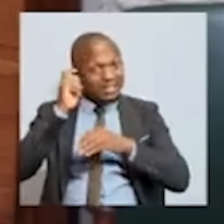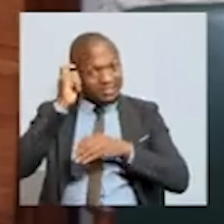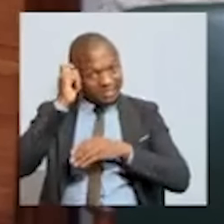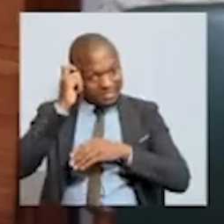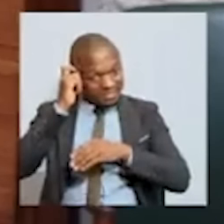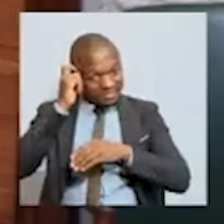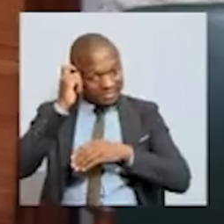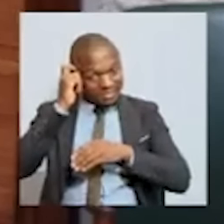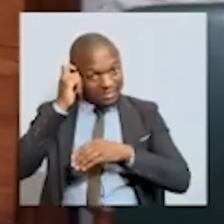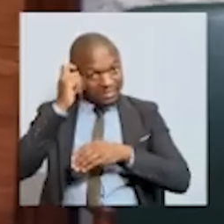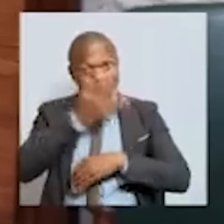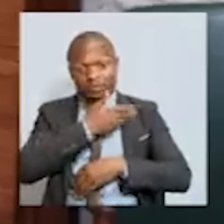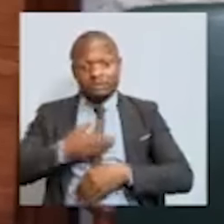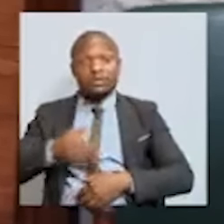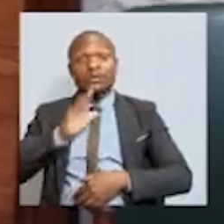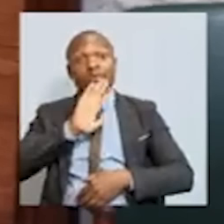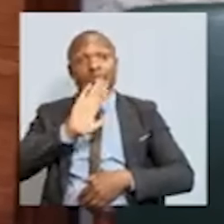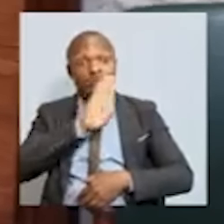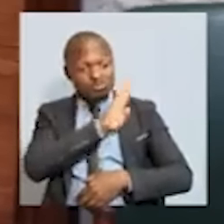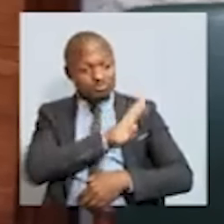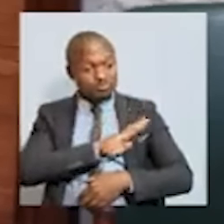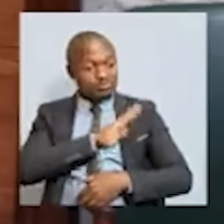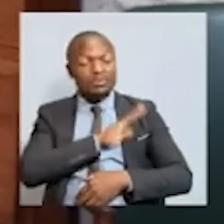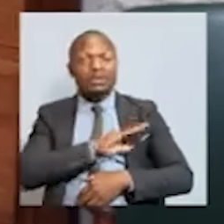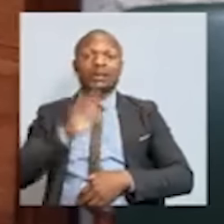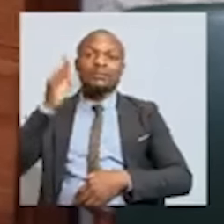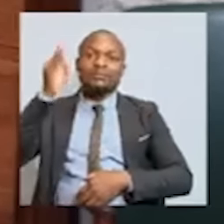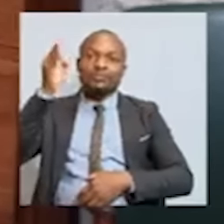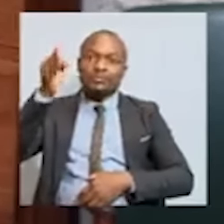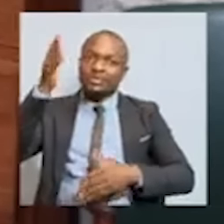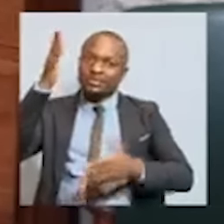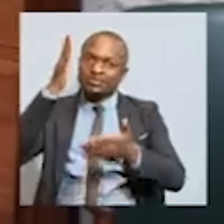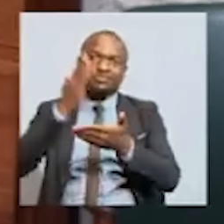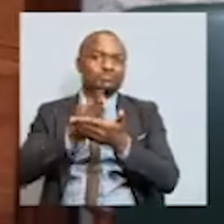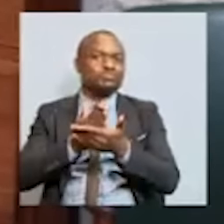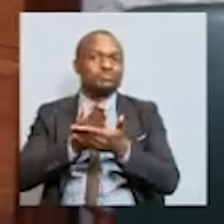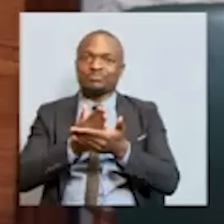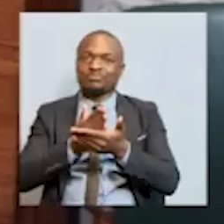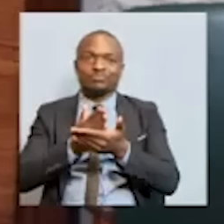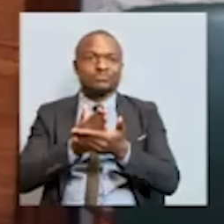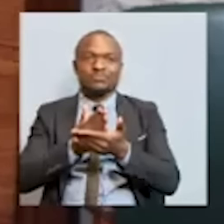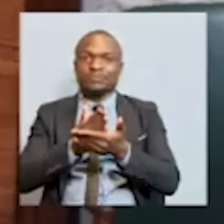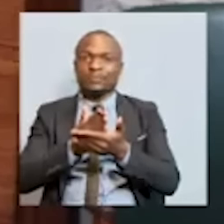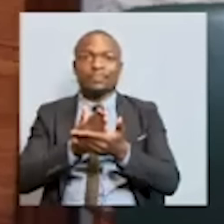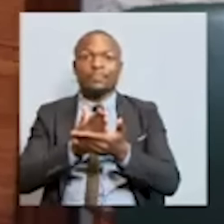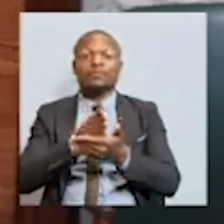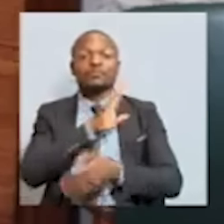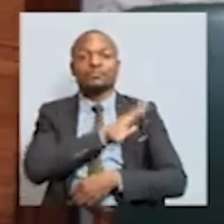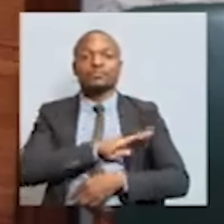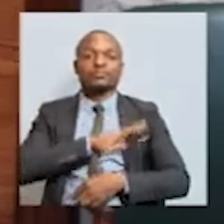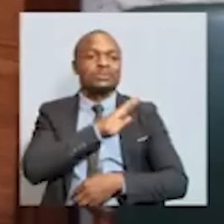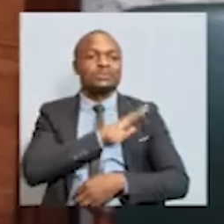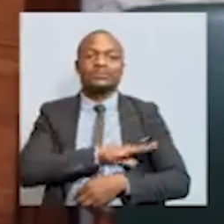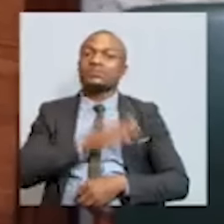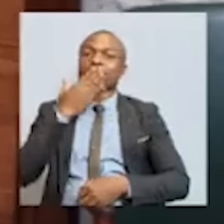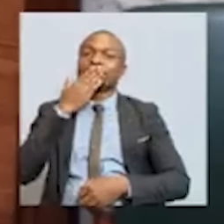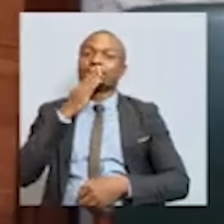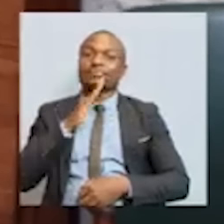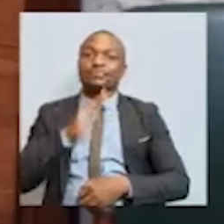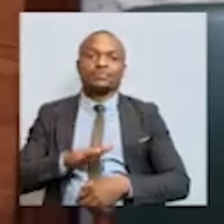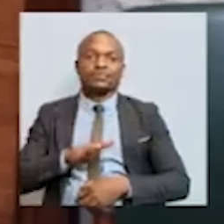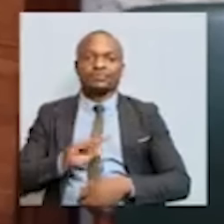conduct and in future desist from conduct and befitting a member of this